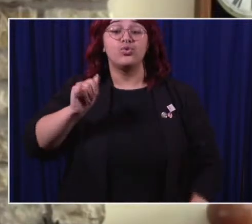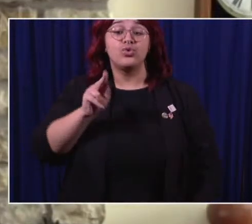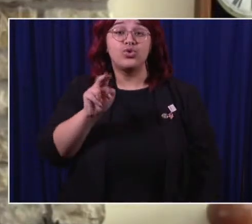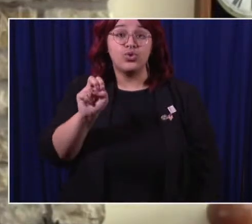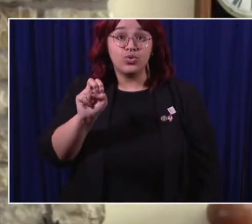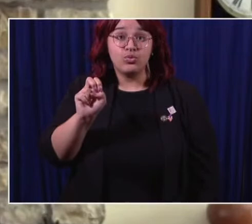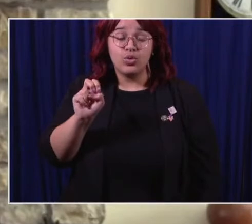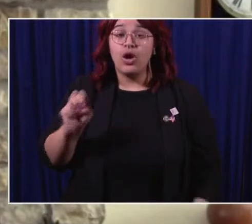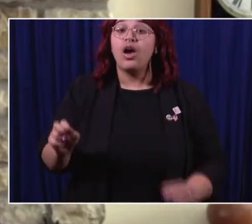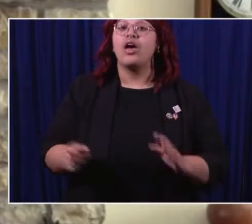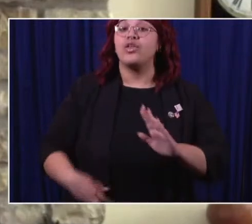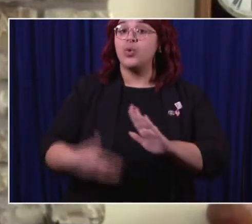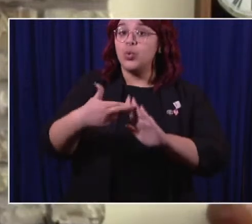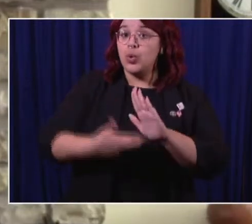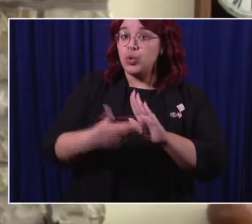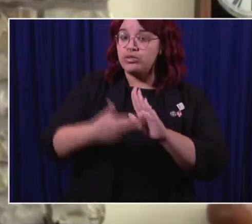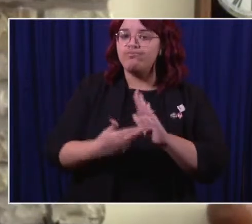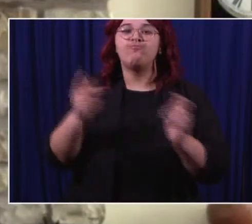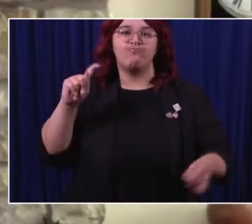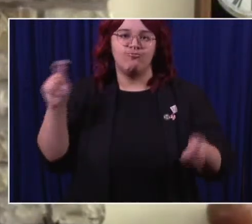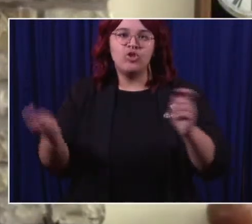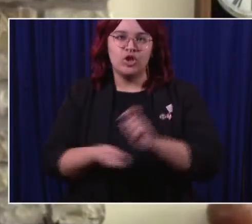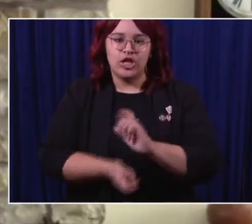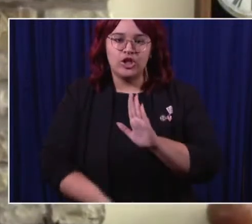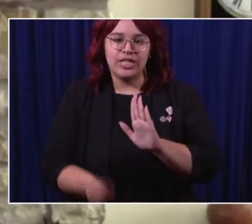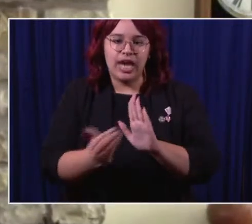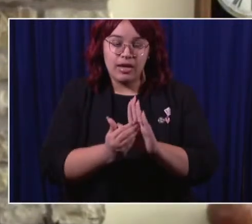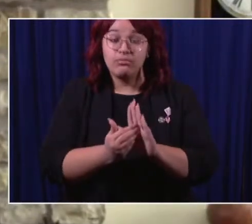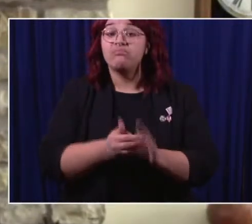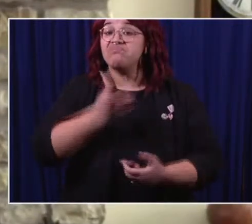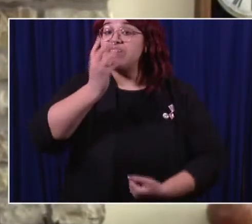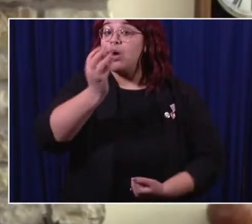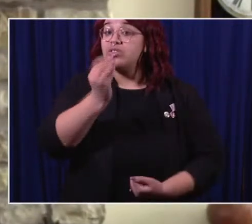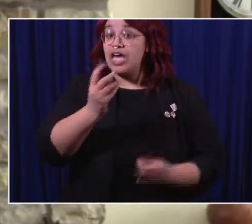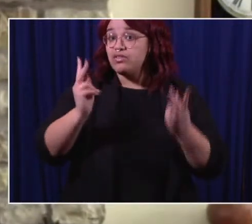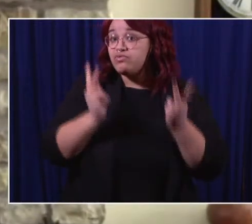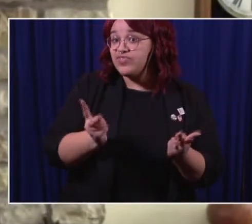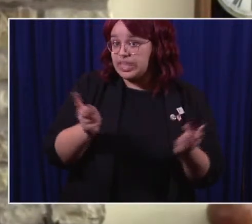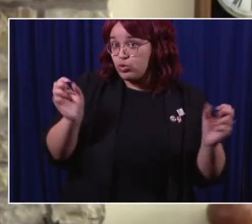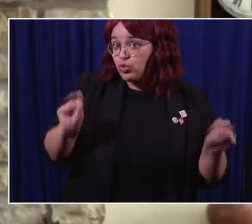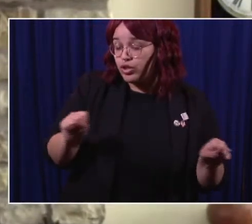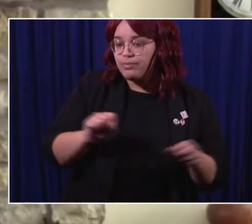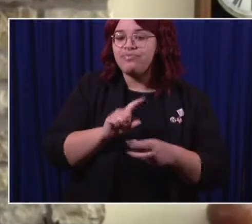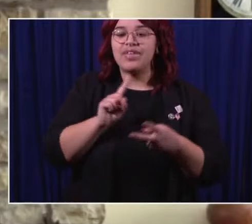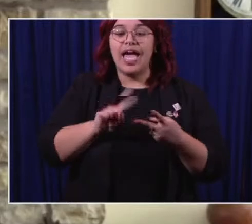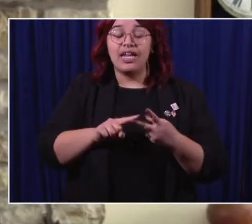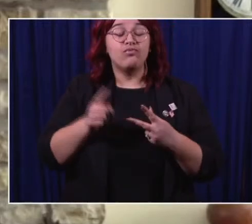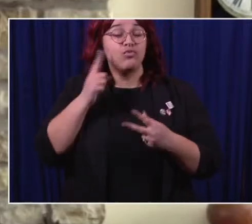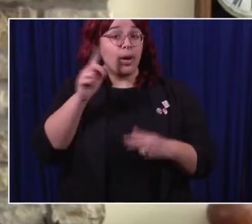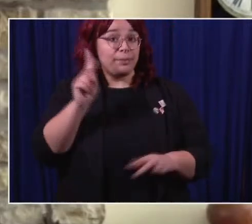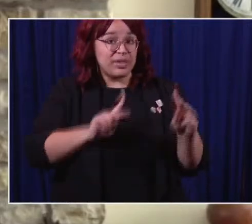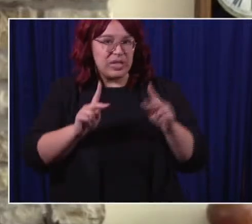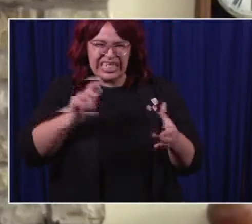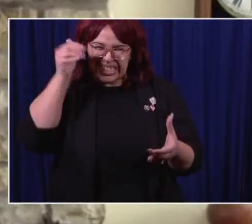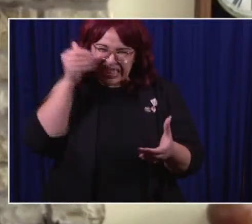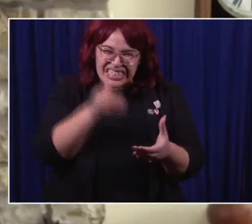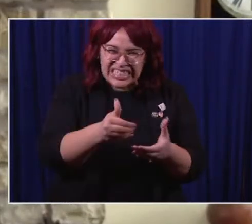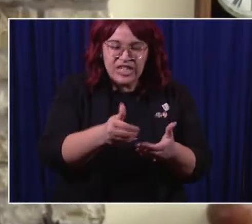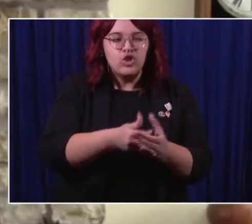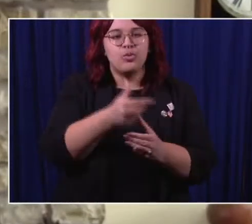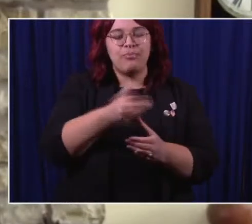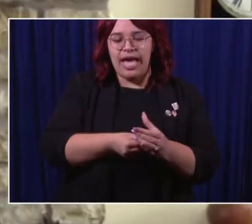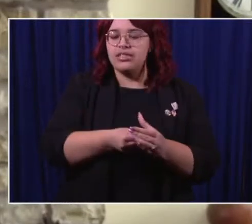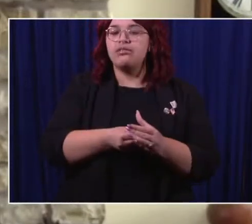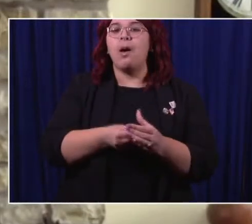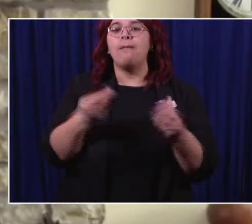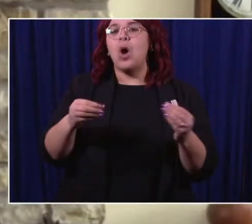exceptions for end-of-life visits. Then in July, we opened it up more, permitting outdoor visitation